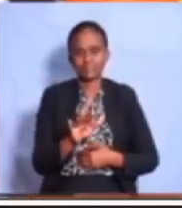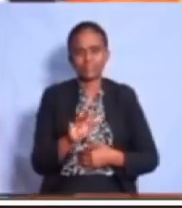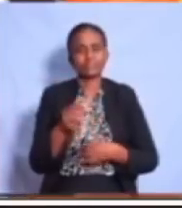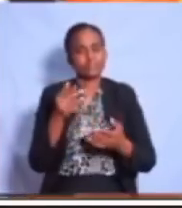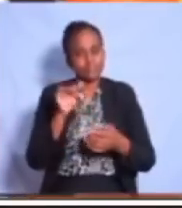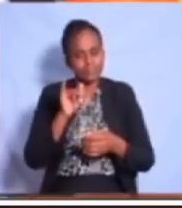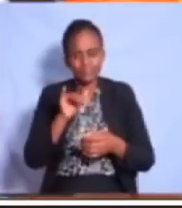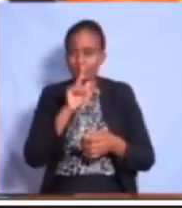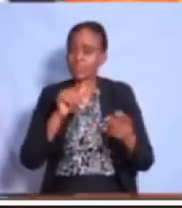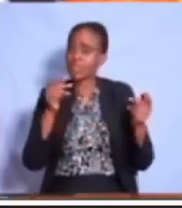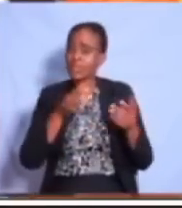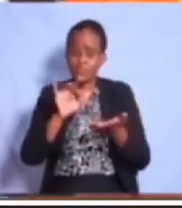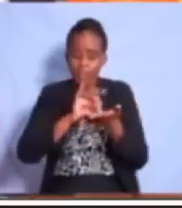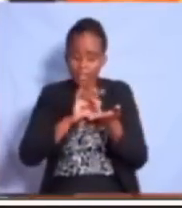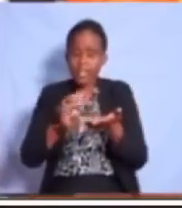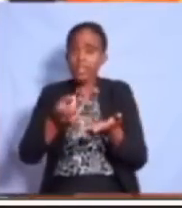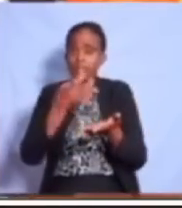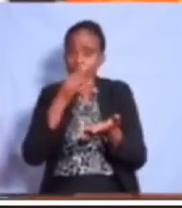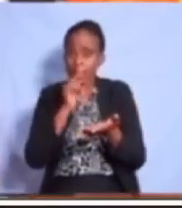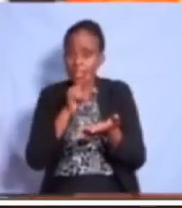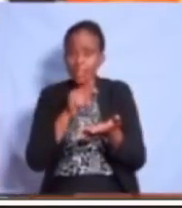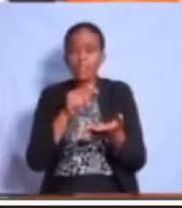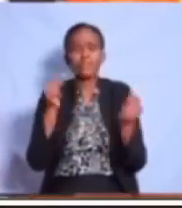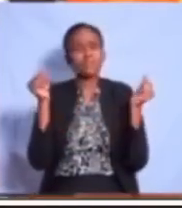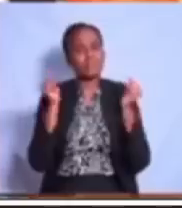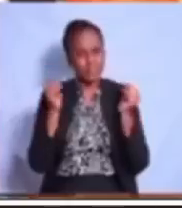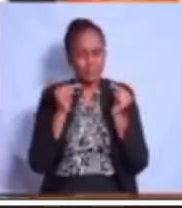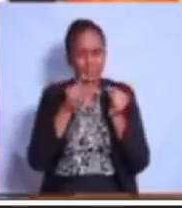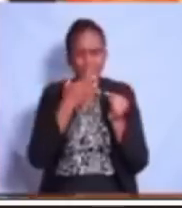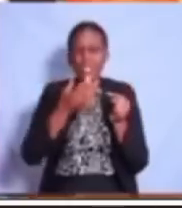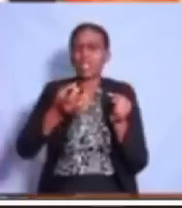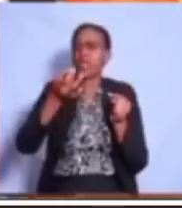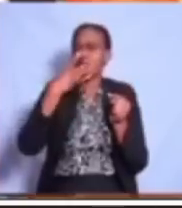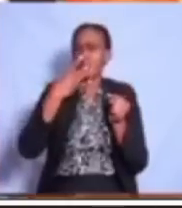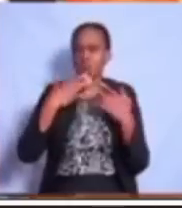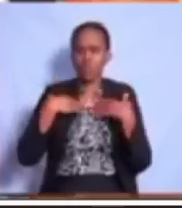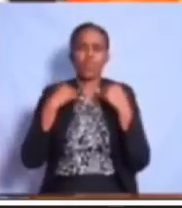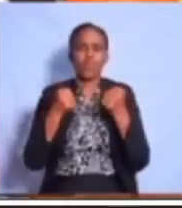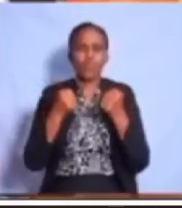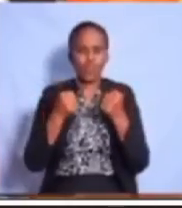Penicillin is painful, but you have to take it in order to get a cure.